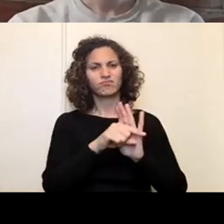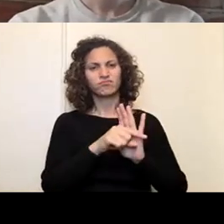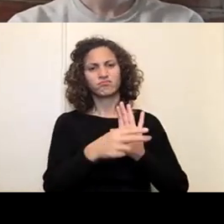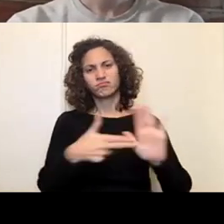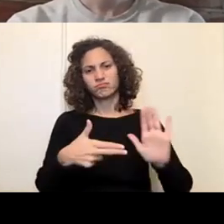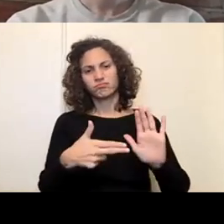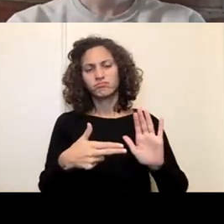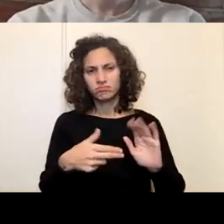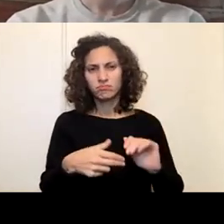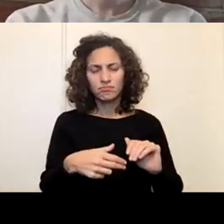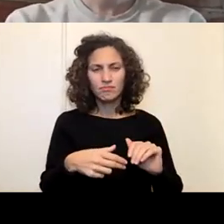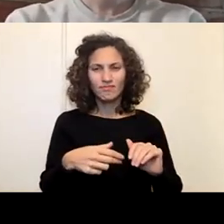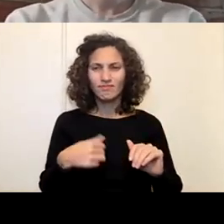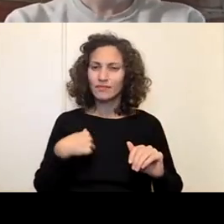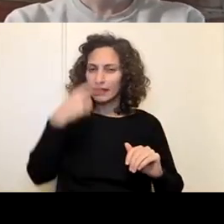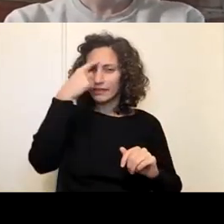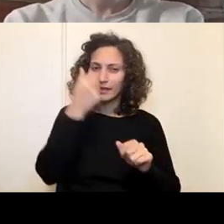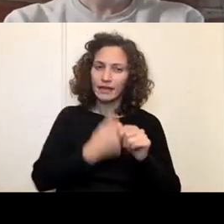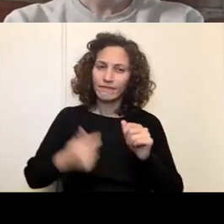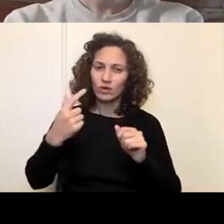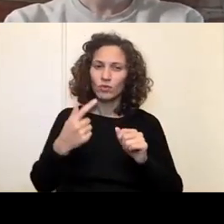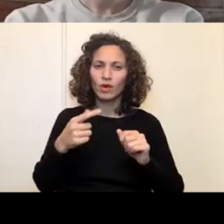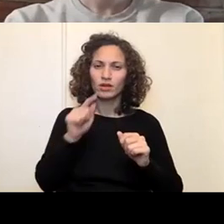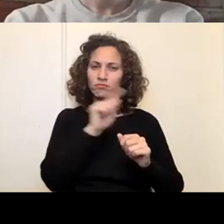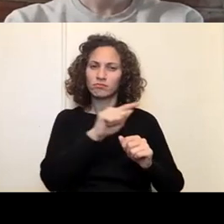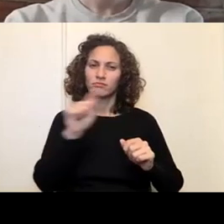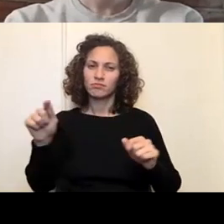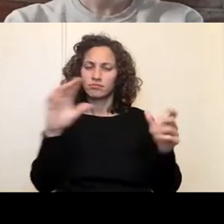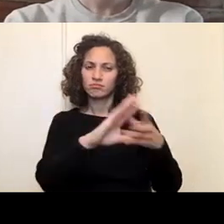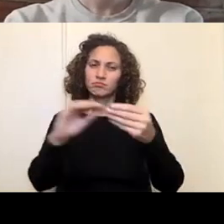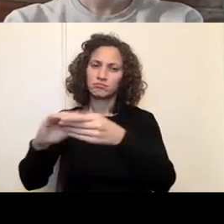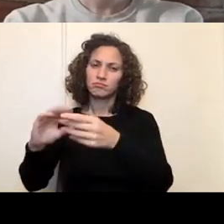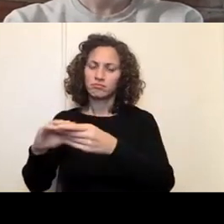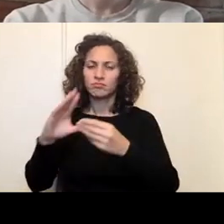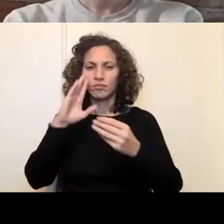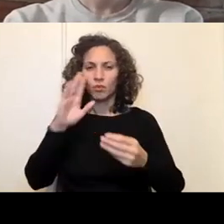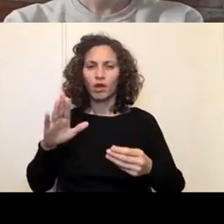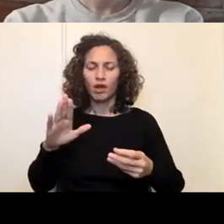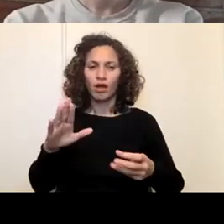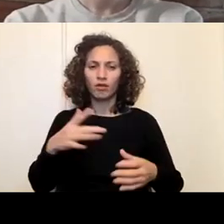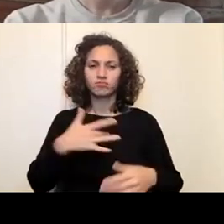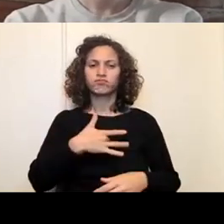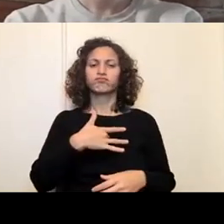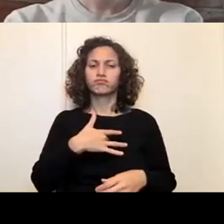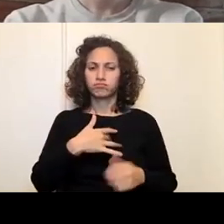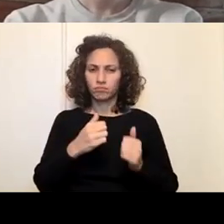So I think everyone's story here is going to resonate with those watching this.